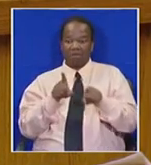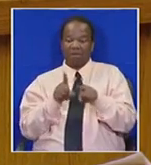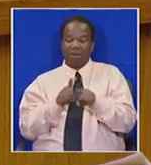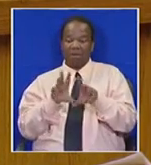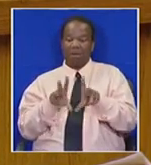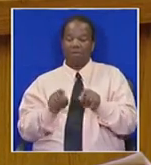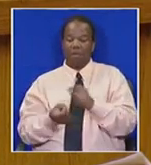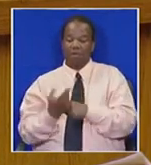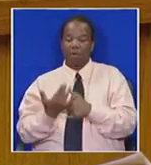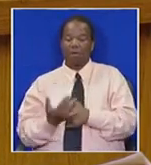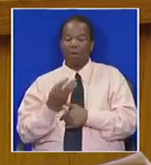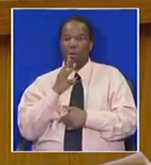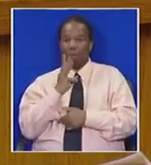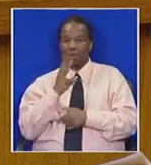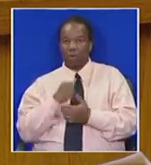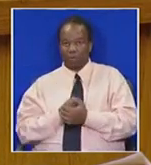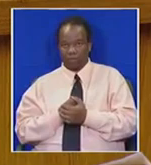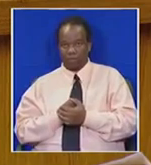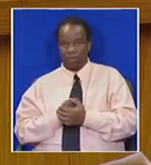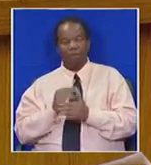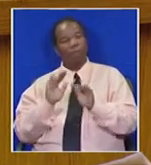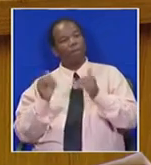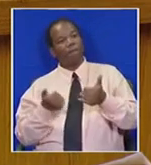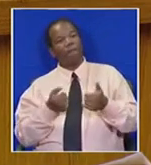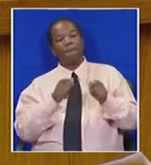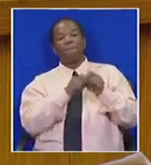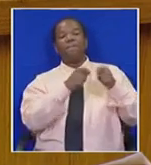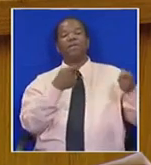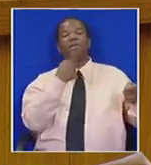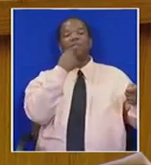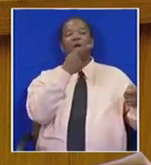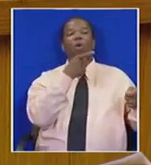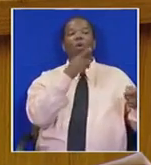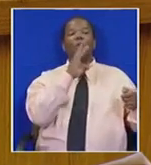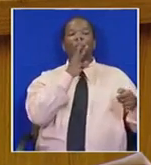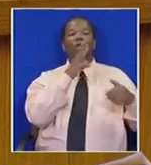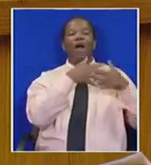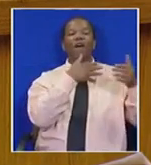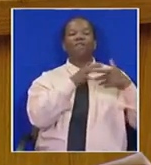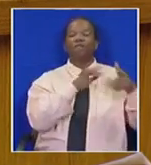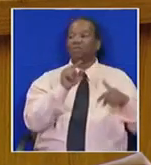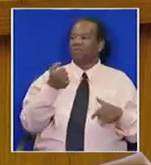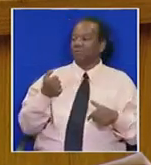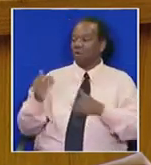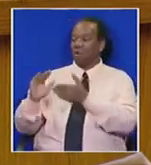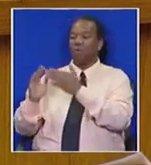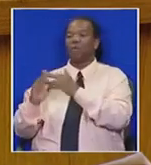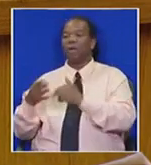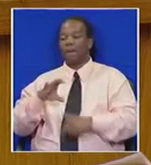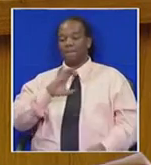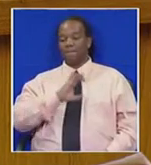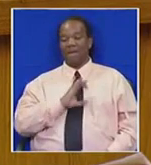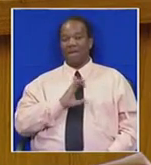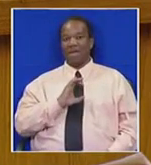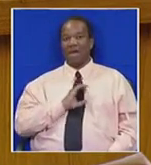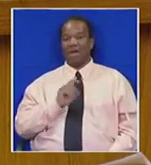Cape Town. The media blames the Minister of Water Affairs, the community blames the mayor blames the head